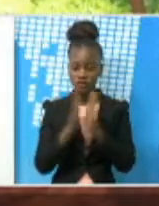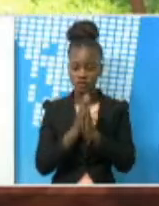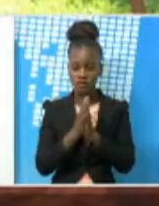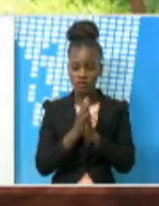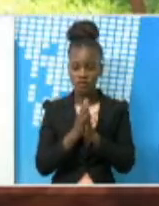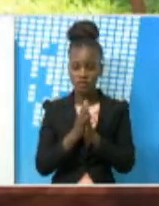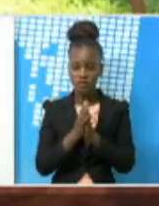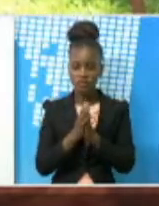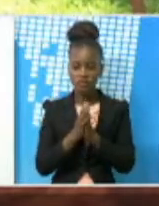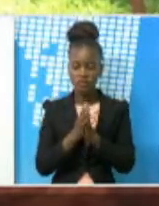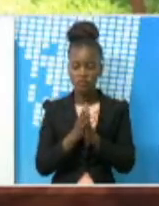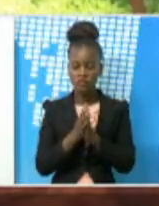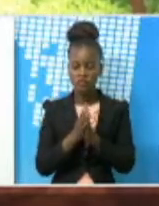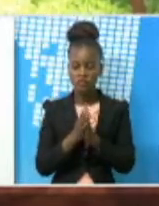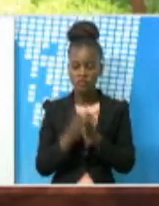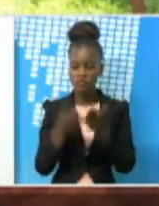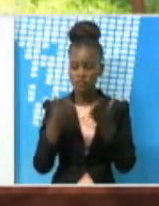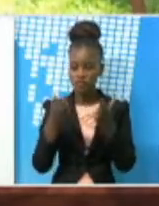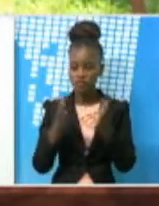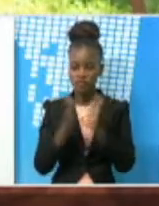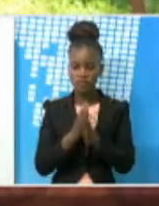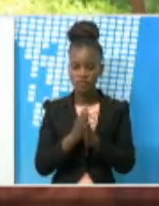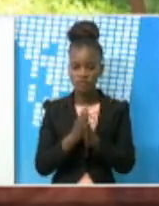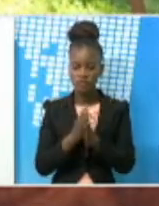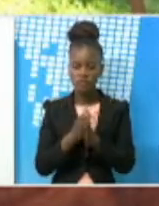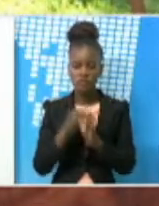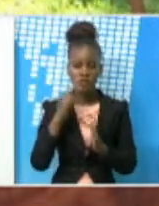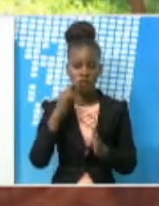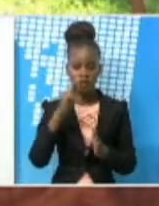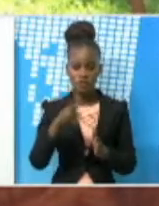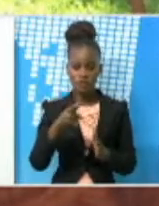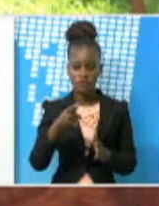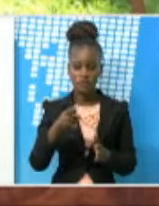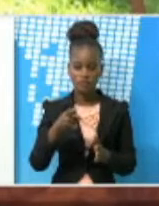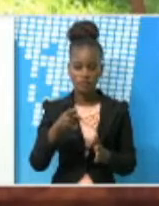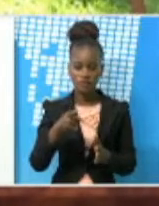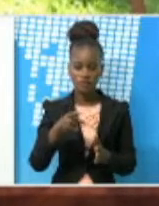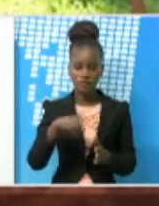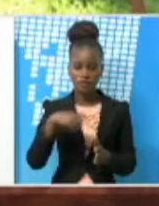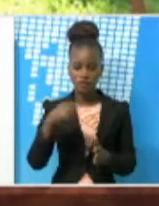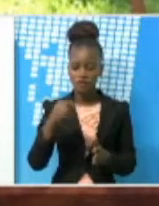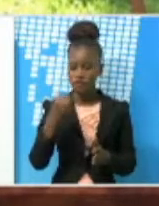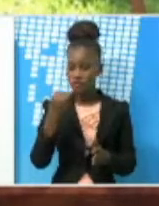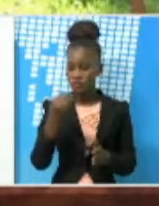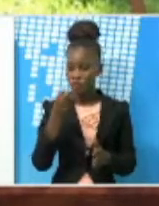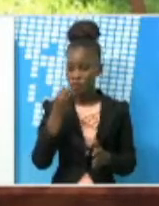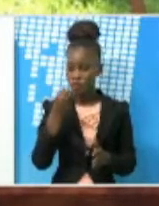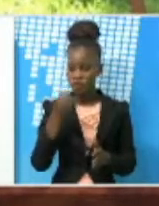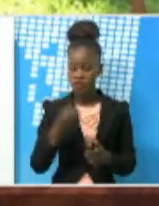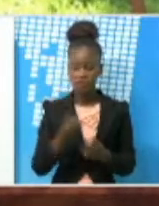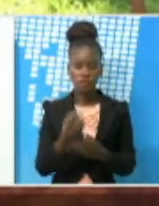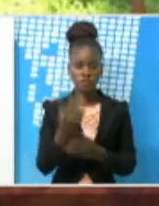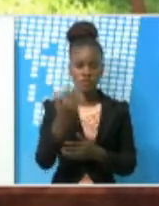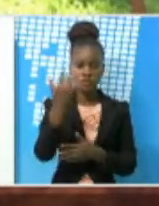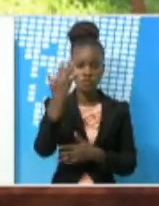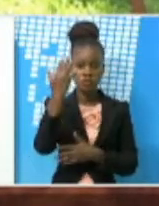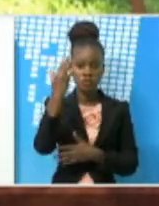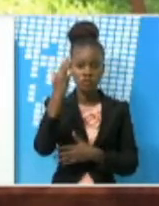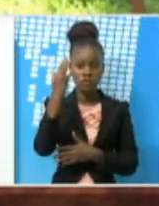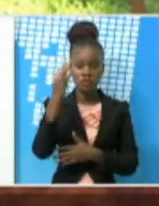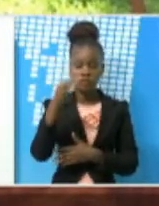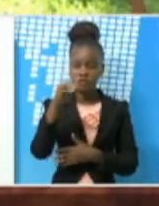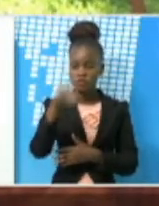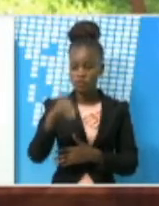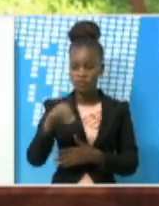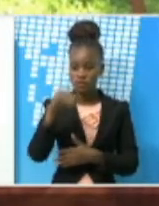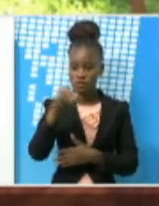of products, we are using a tree called teak. Teak is a planted tree by some farmers in northern